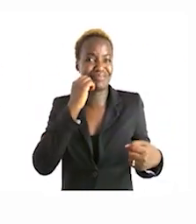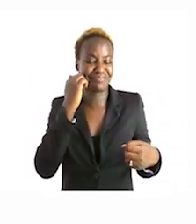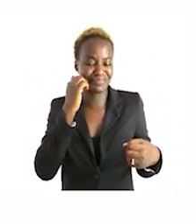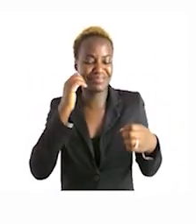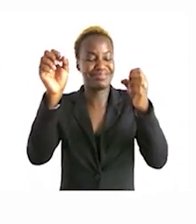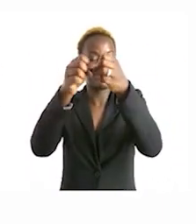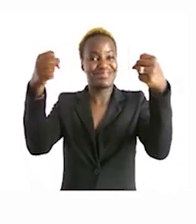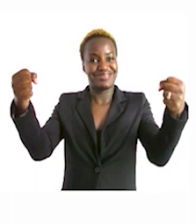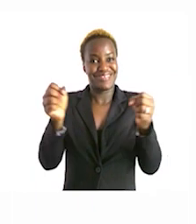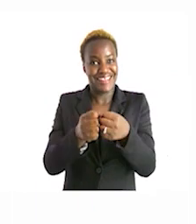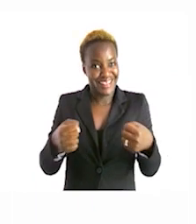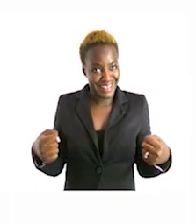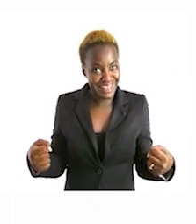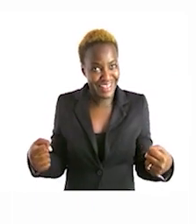in